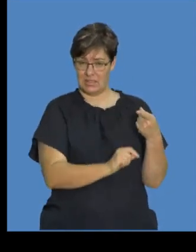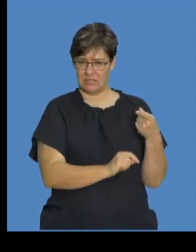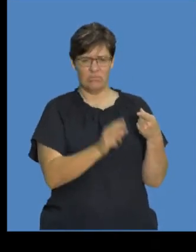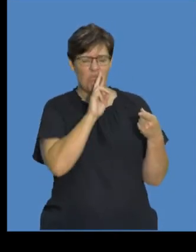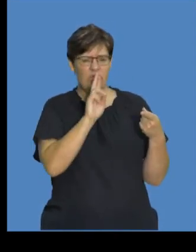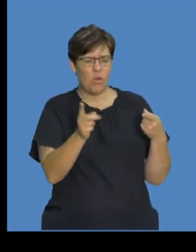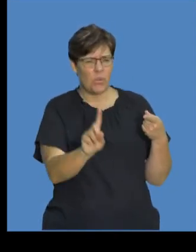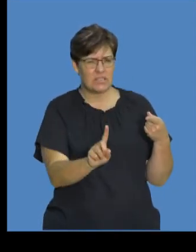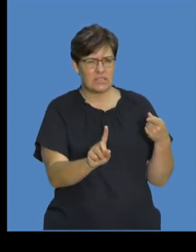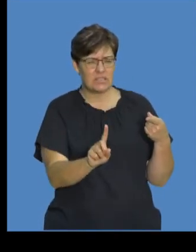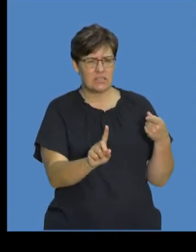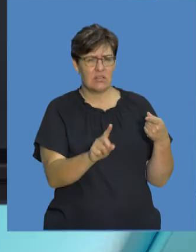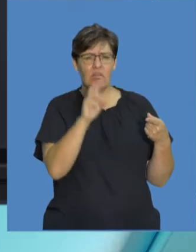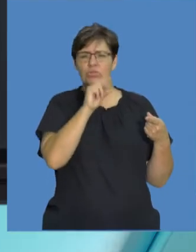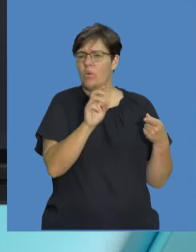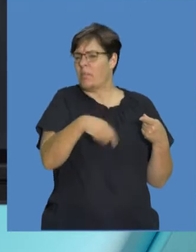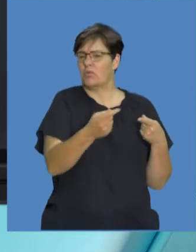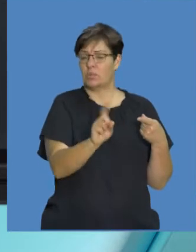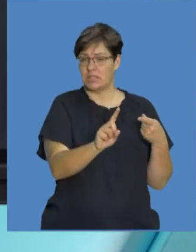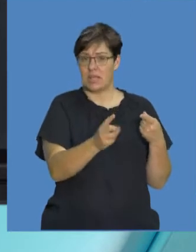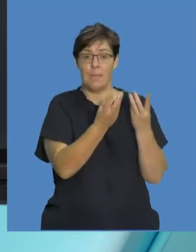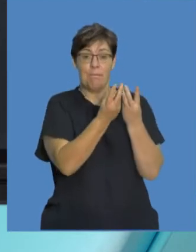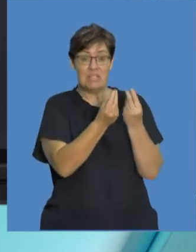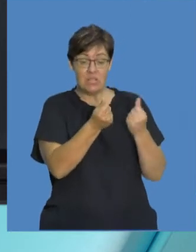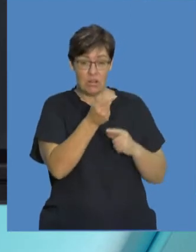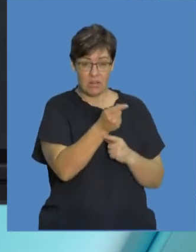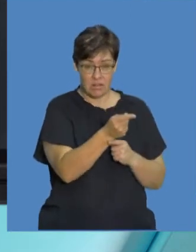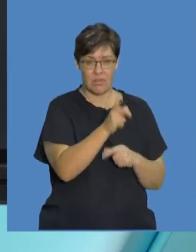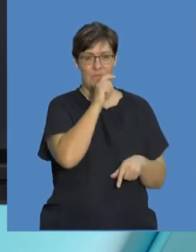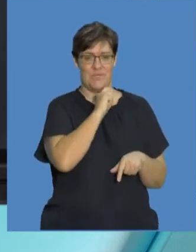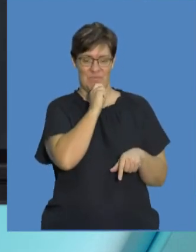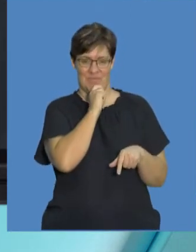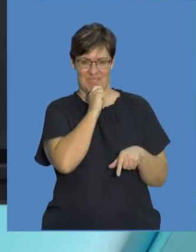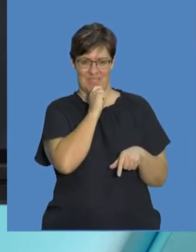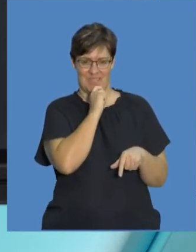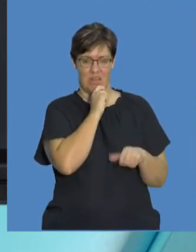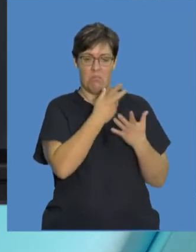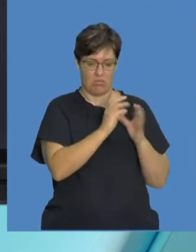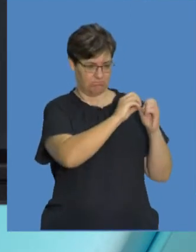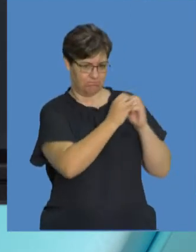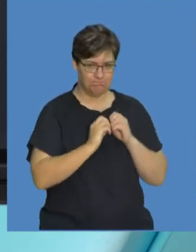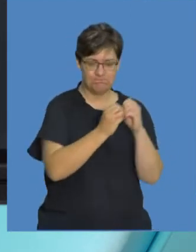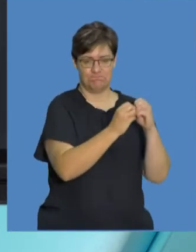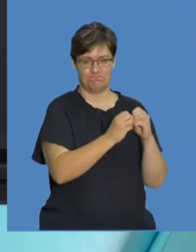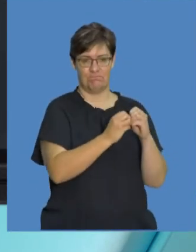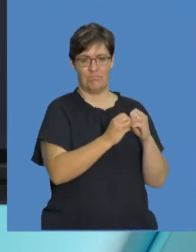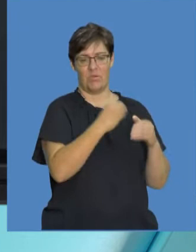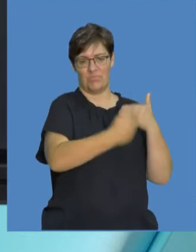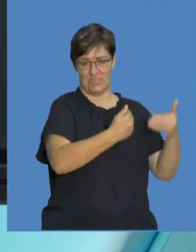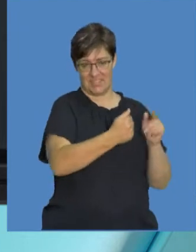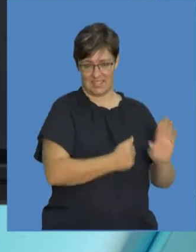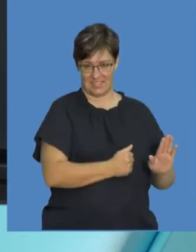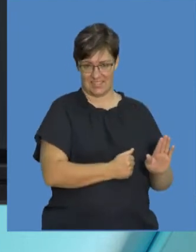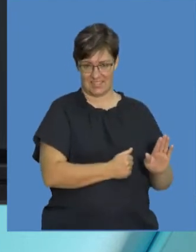we referring to? We're talking about the materials that we used in the manufacturing process, the